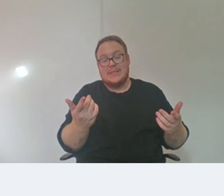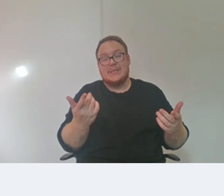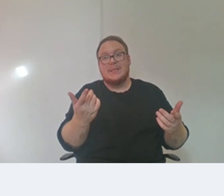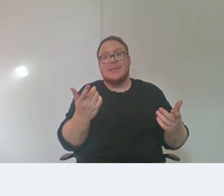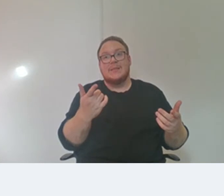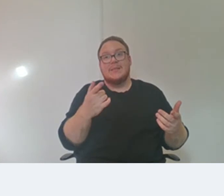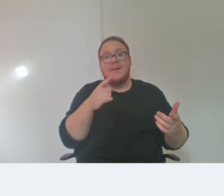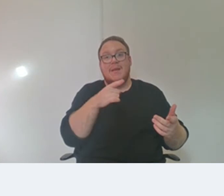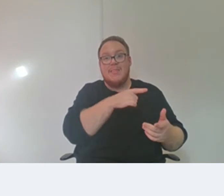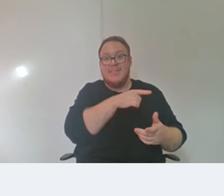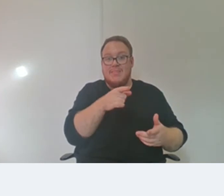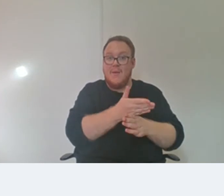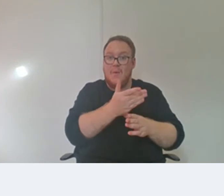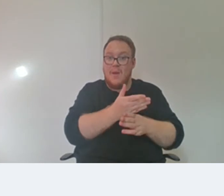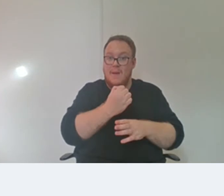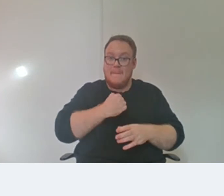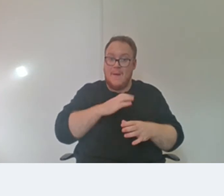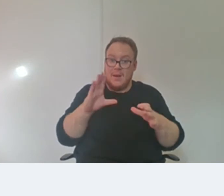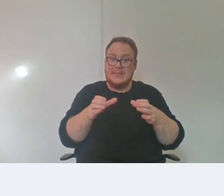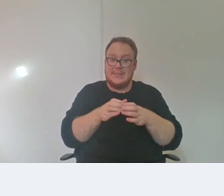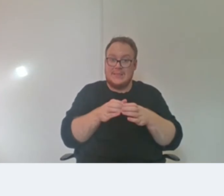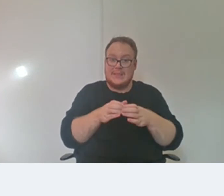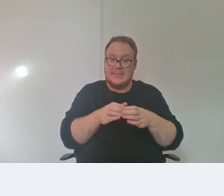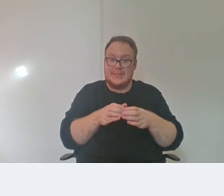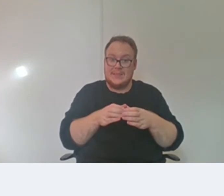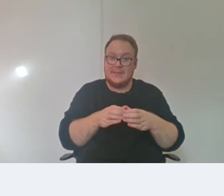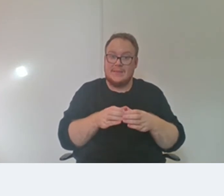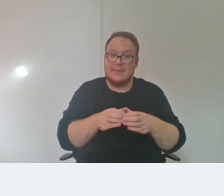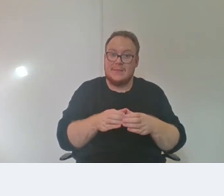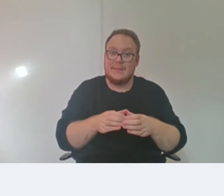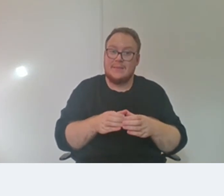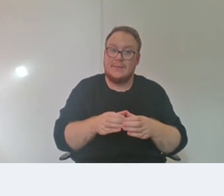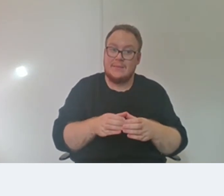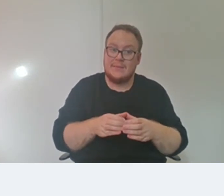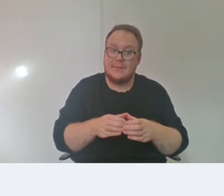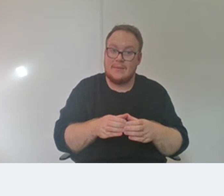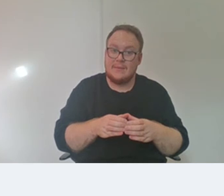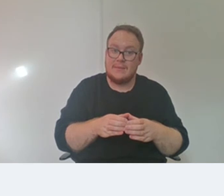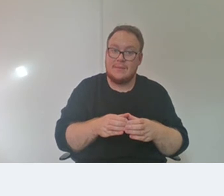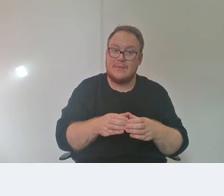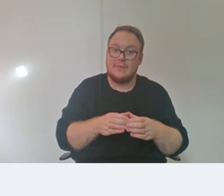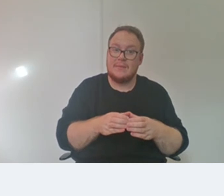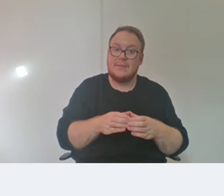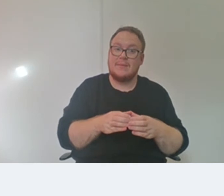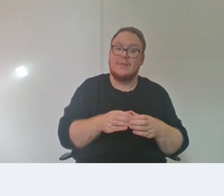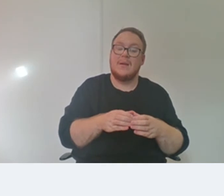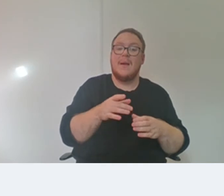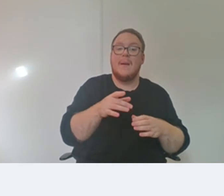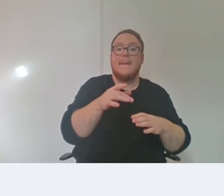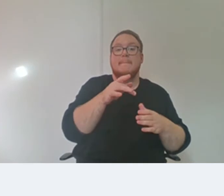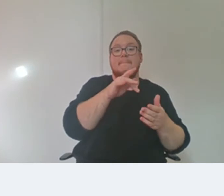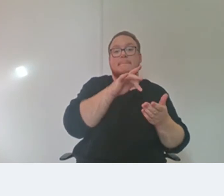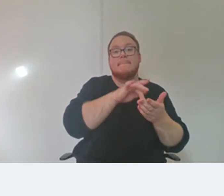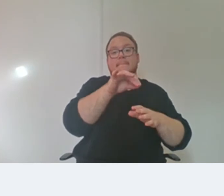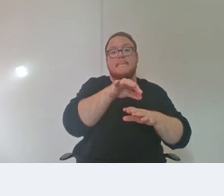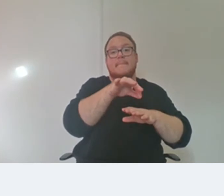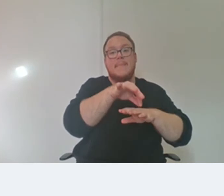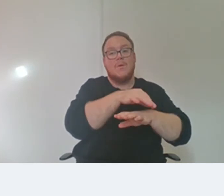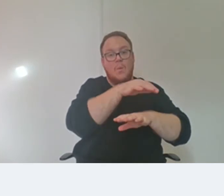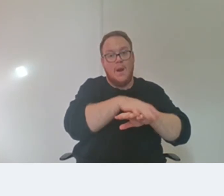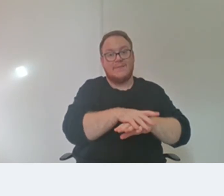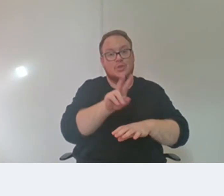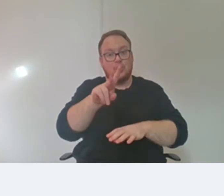and under me, is a lead midwife for maternity, 2 quality and safety midwives who, as you rightly point out, as you